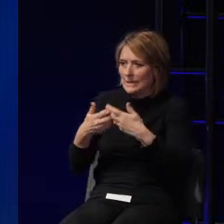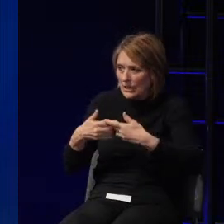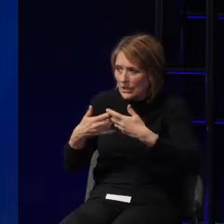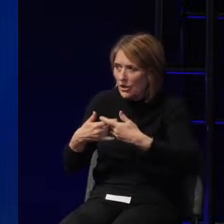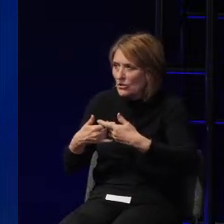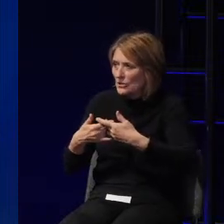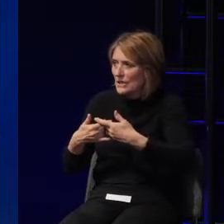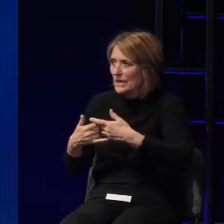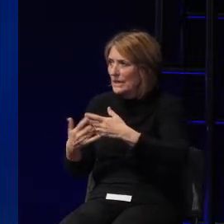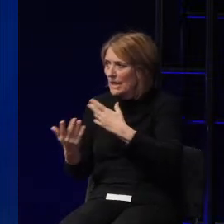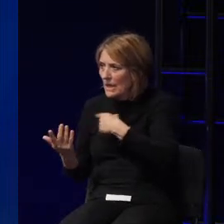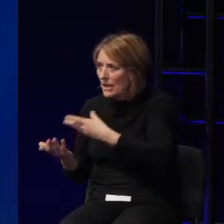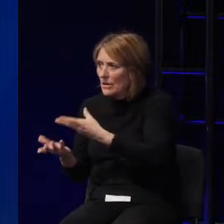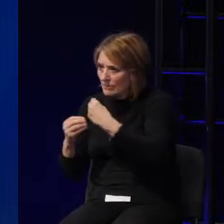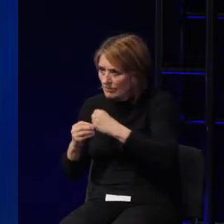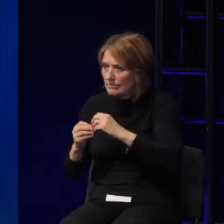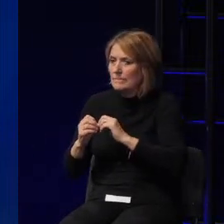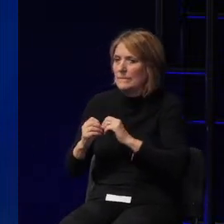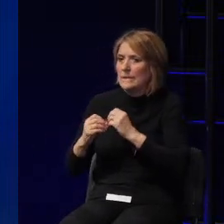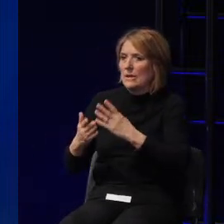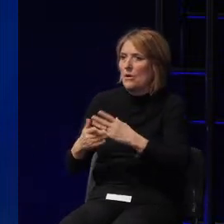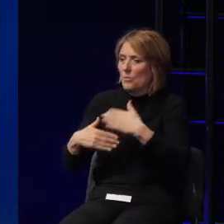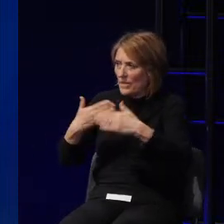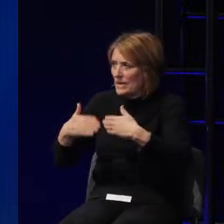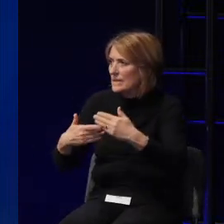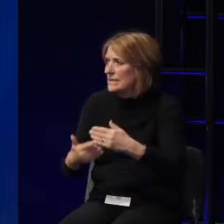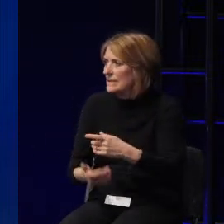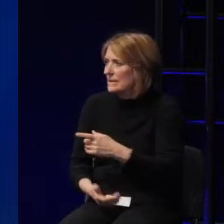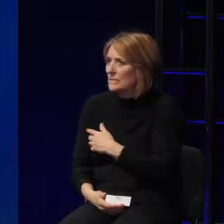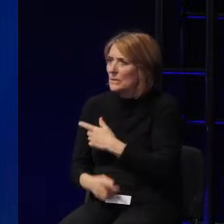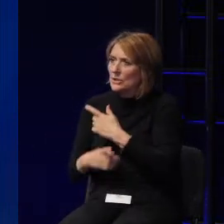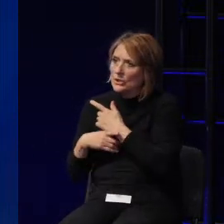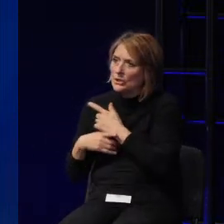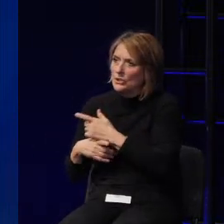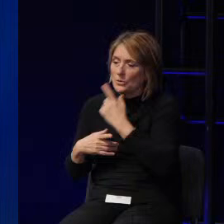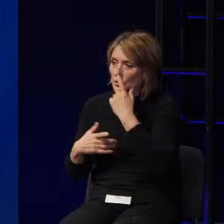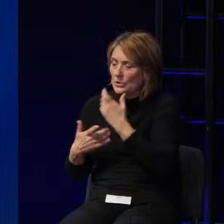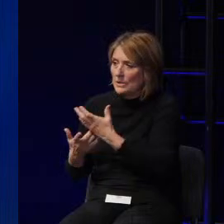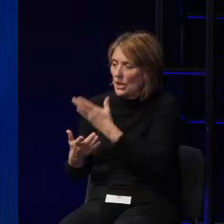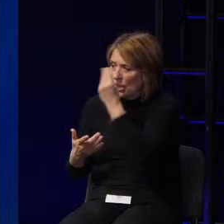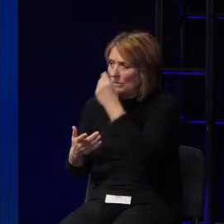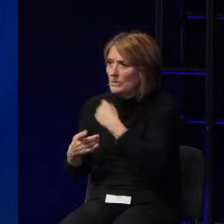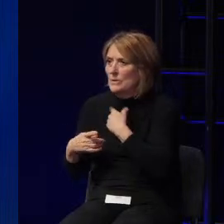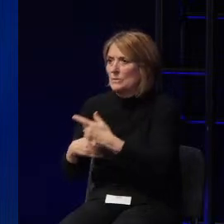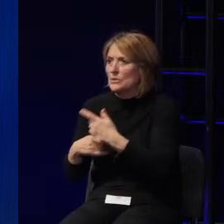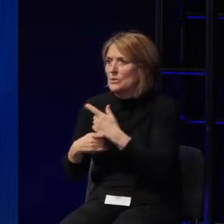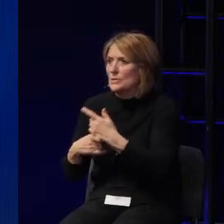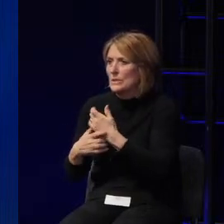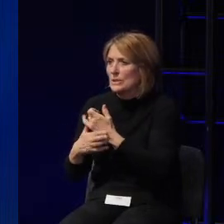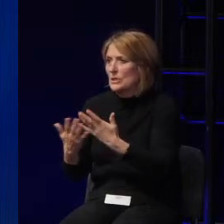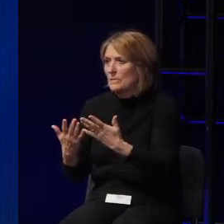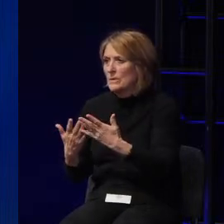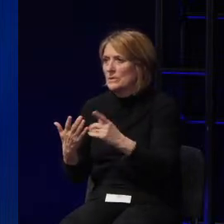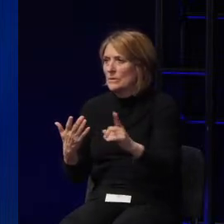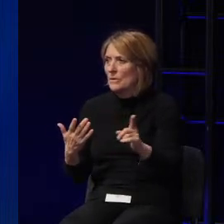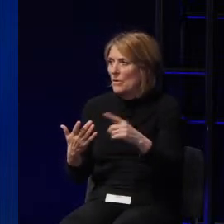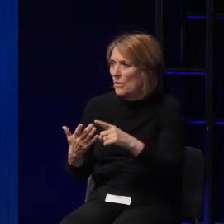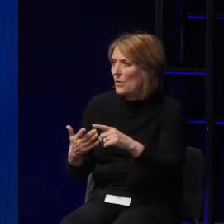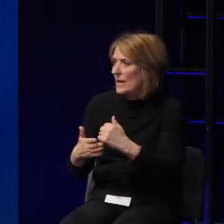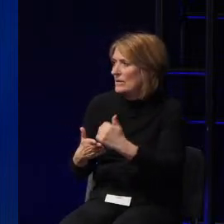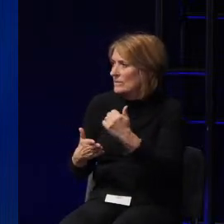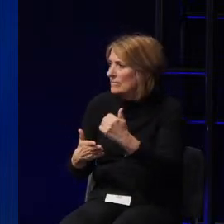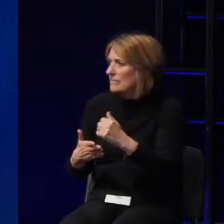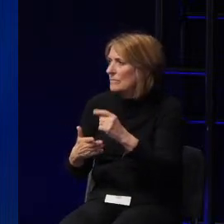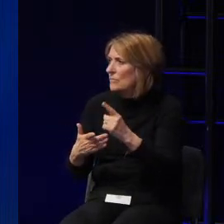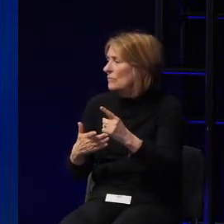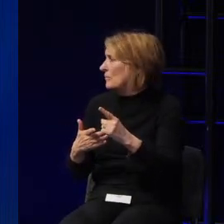like, okay, I'm going to take that on the next documentary. Because you were shooting so much. And it's like, oh, that really works. Like when the